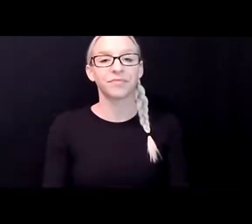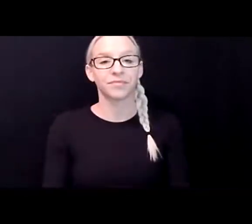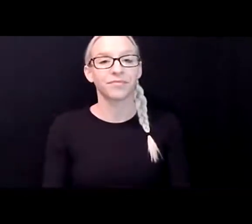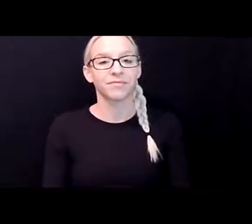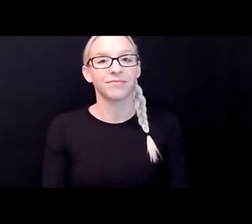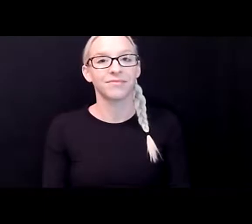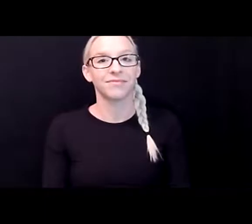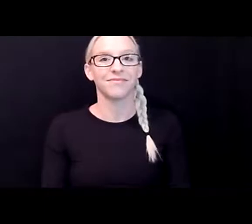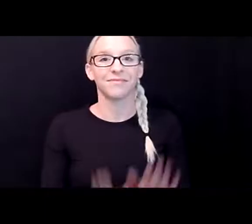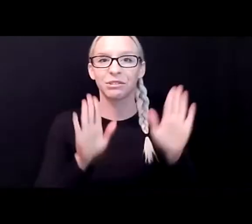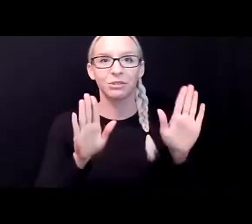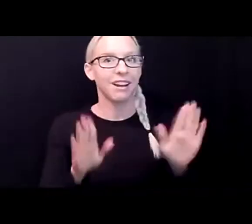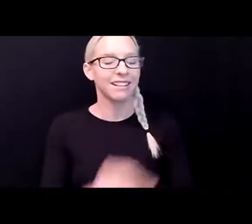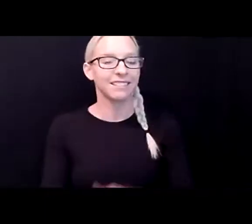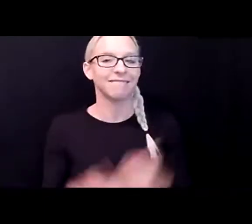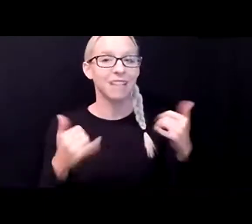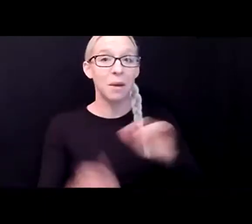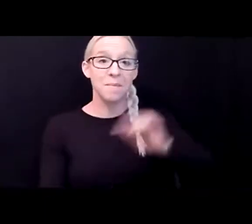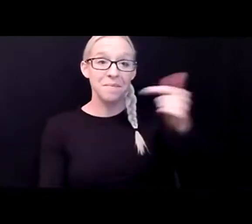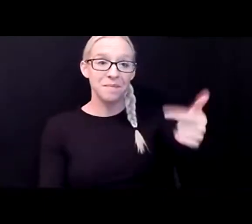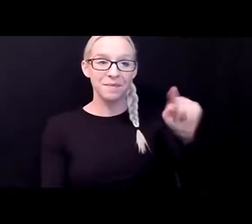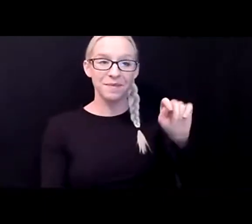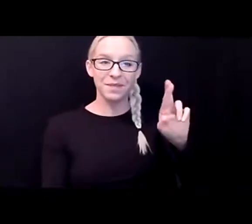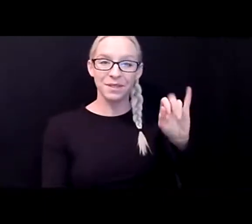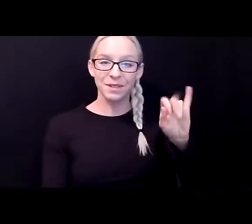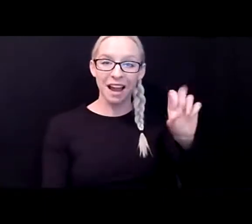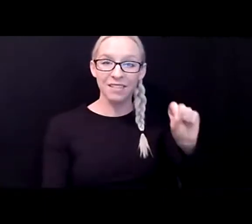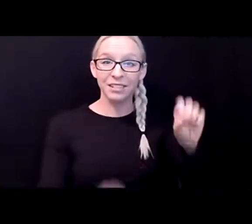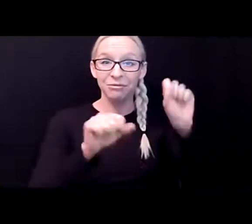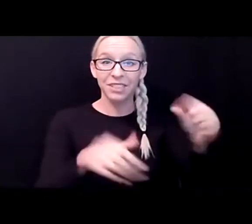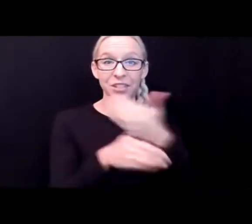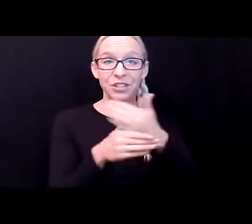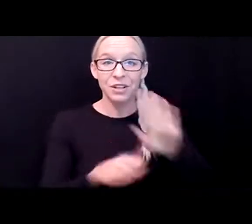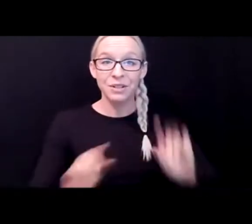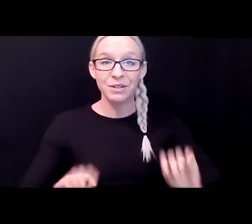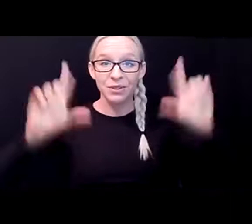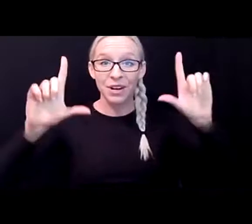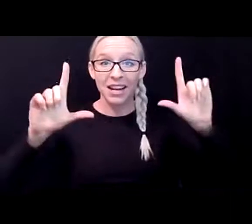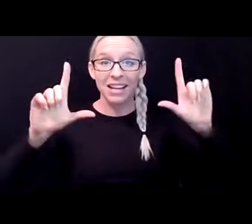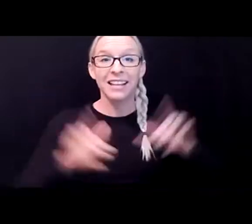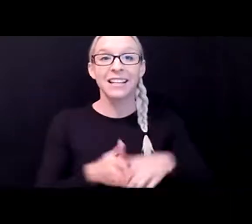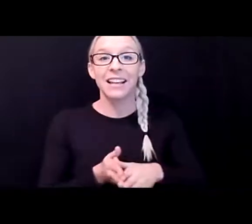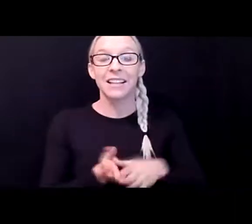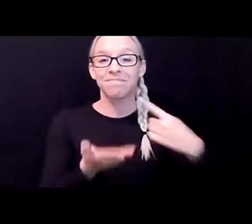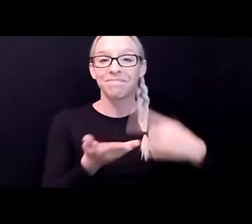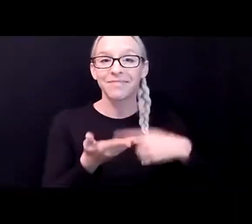great with that. But with that, Travis, I'm going to turn it over to you to share your screen and walk through special needs trust and ABLE accounts. Thank you again.